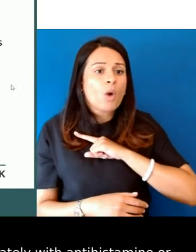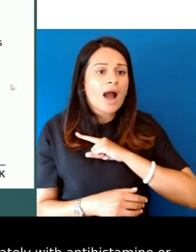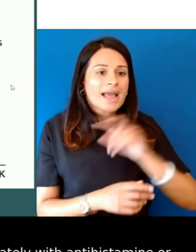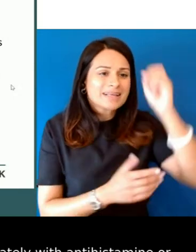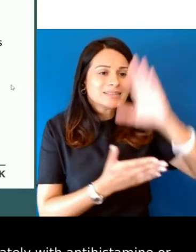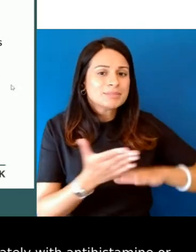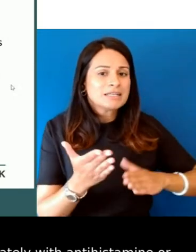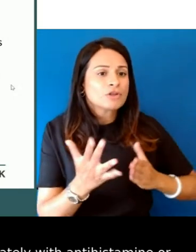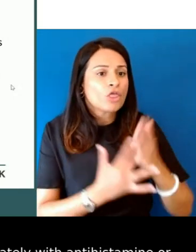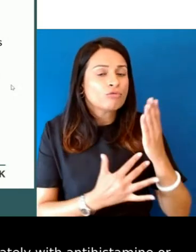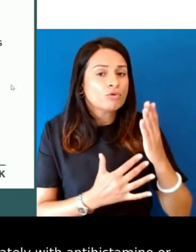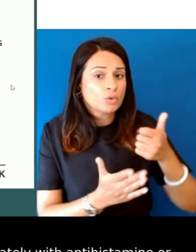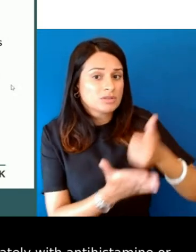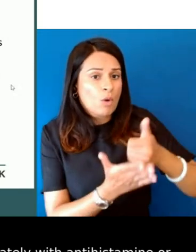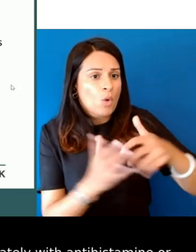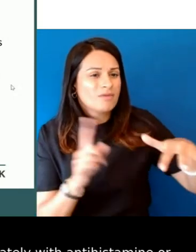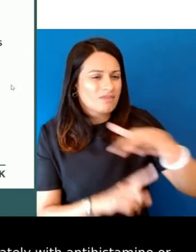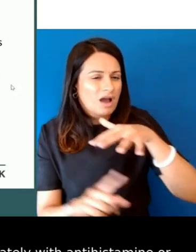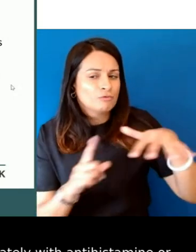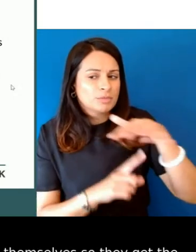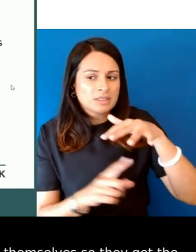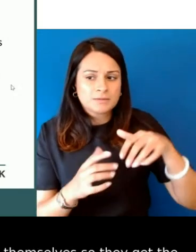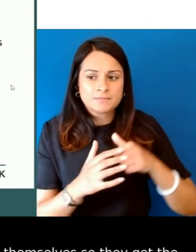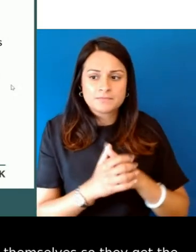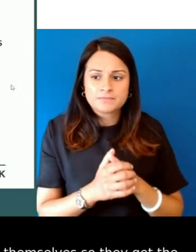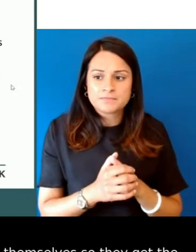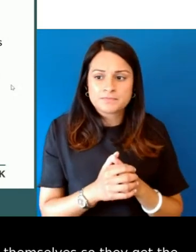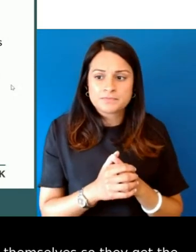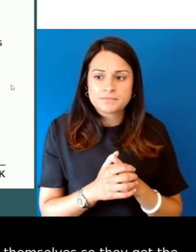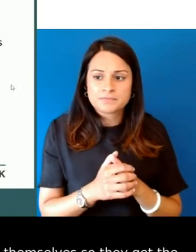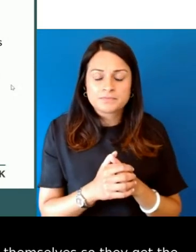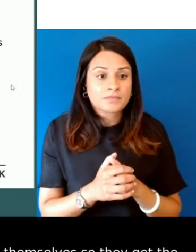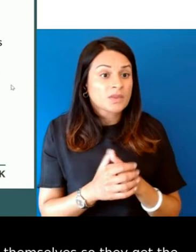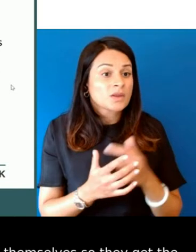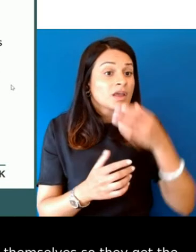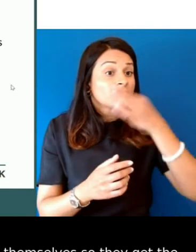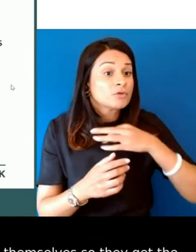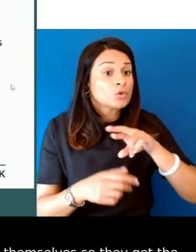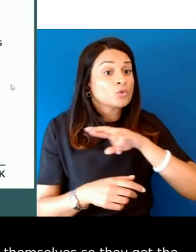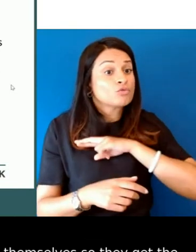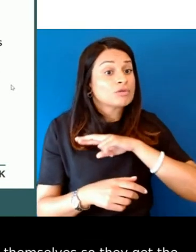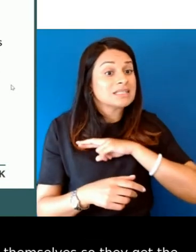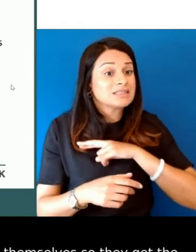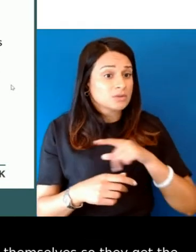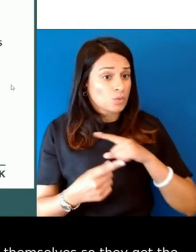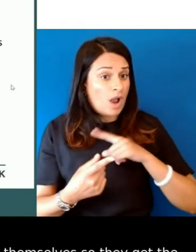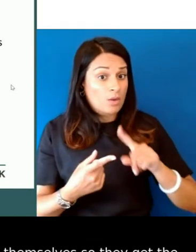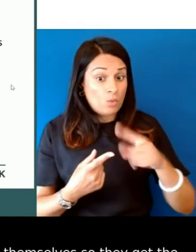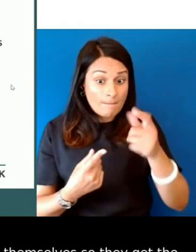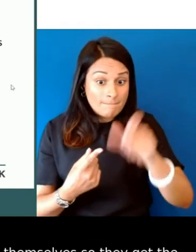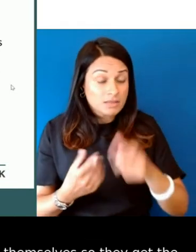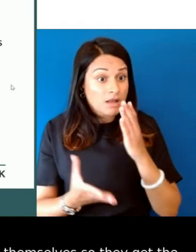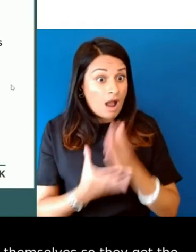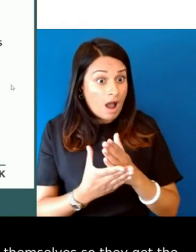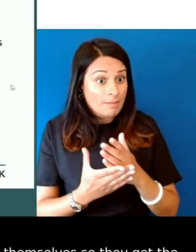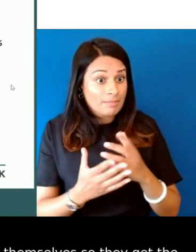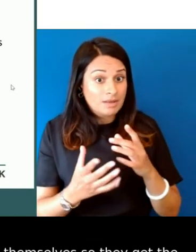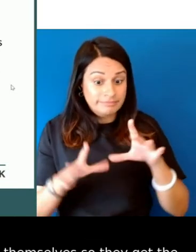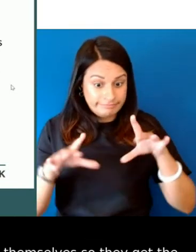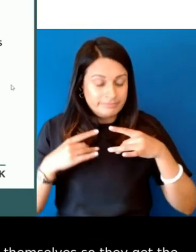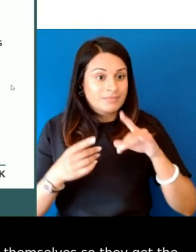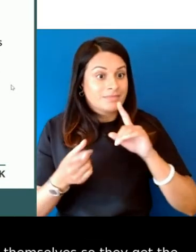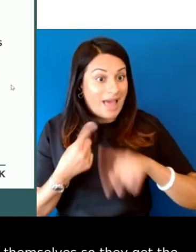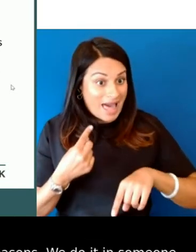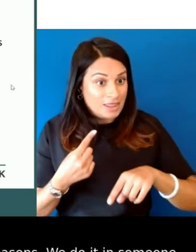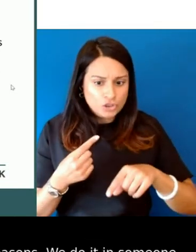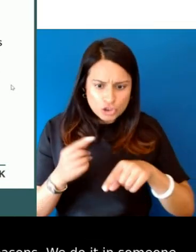environment we do it for a few reasons so we do it if somebody did have an allergy and now their blood tests and skin protests look negative and